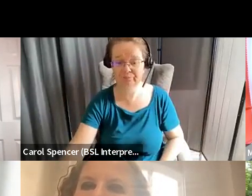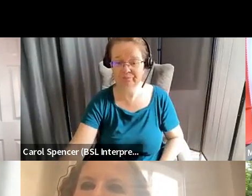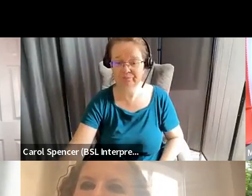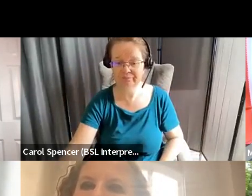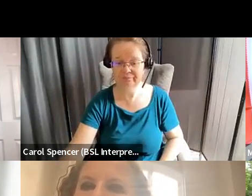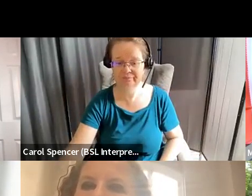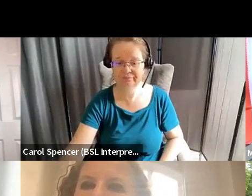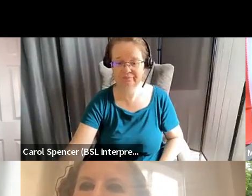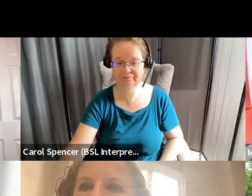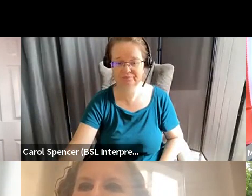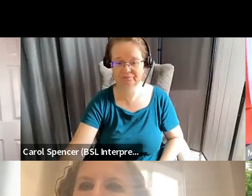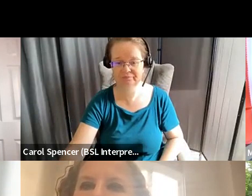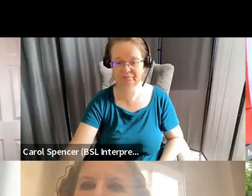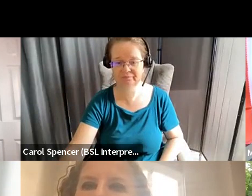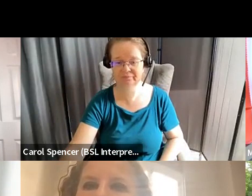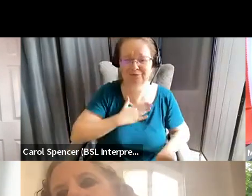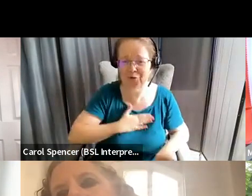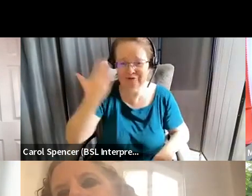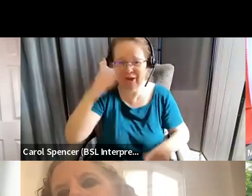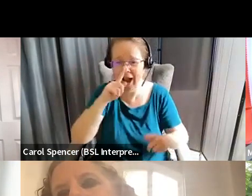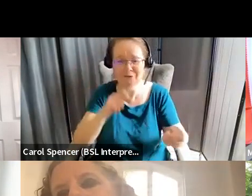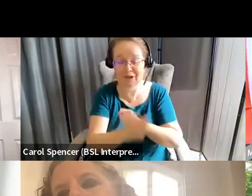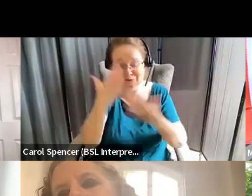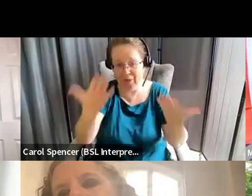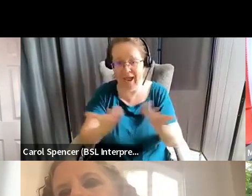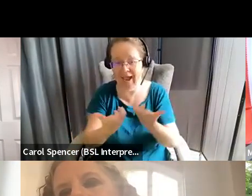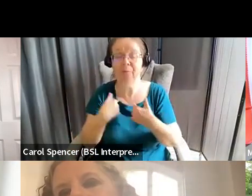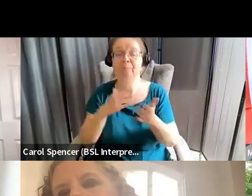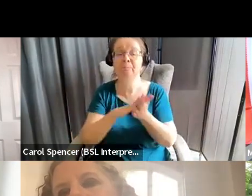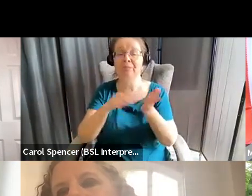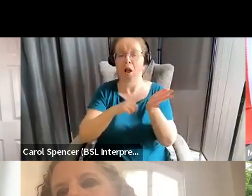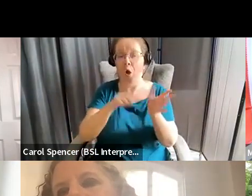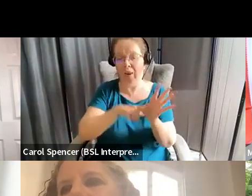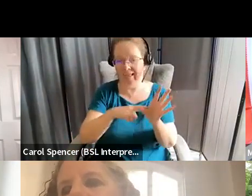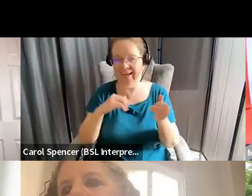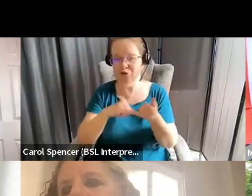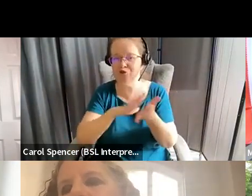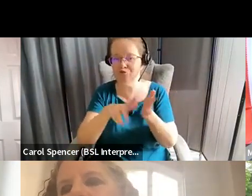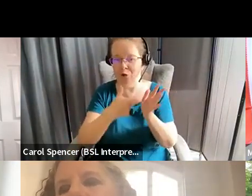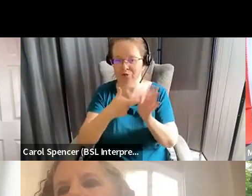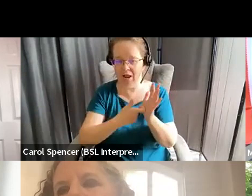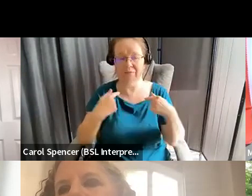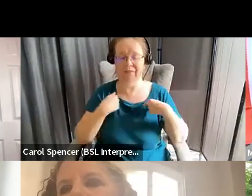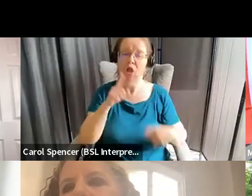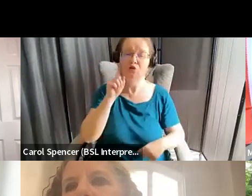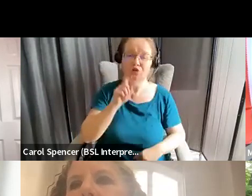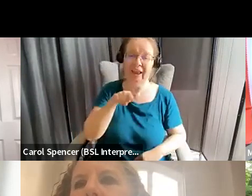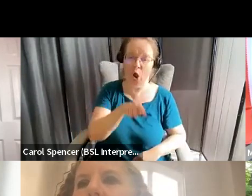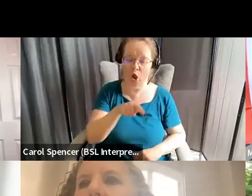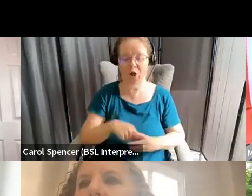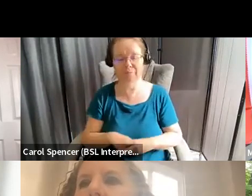Oh, hi. So my name's Holly Schroeder. My pronouns are she, her. I'm a senior